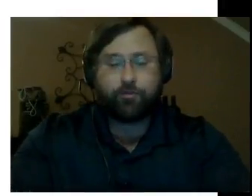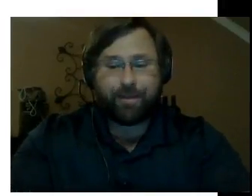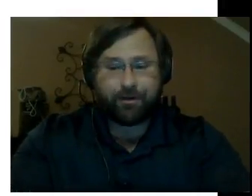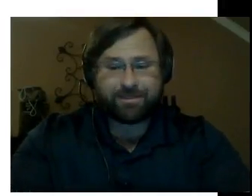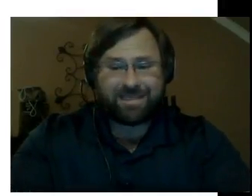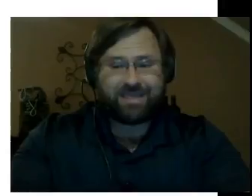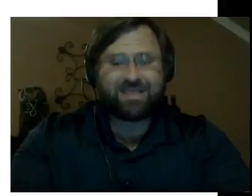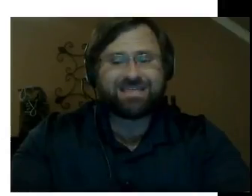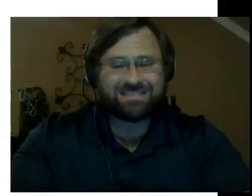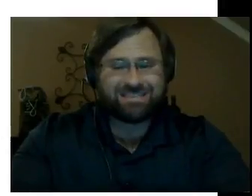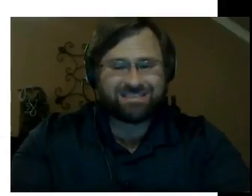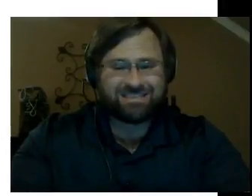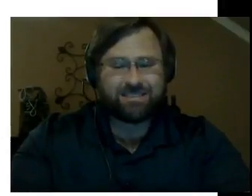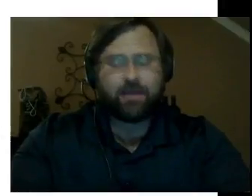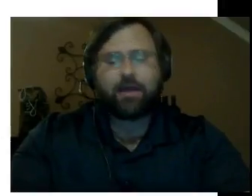The bared teeth